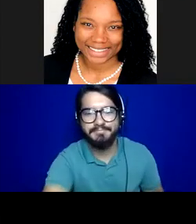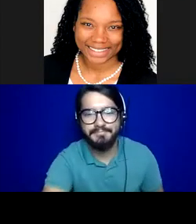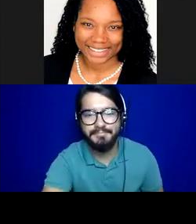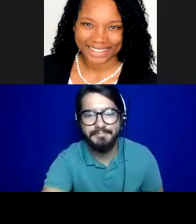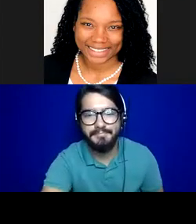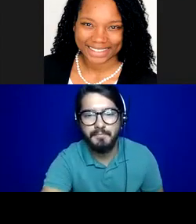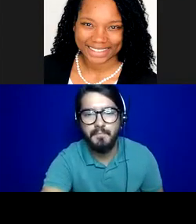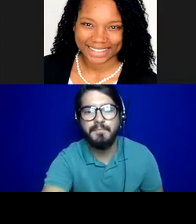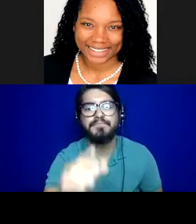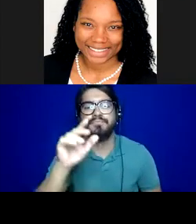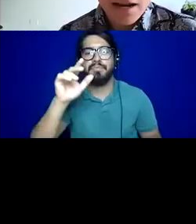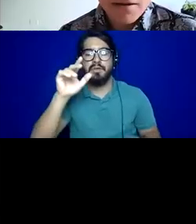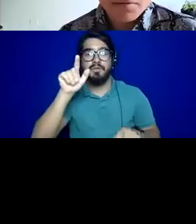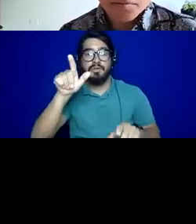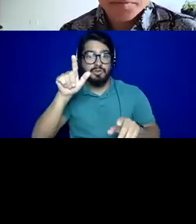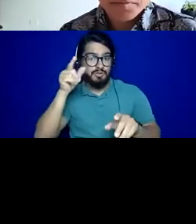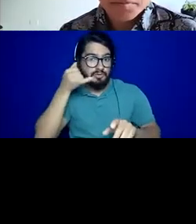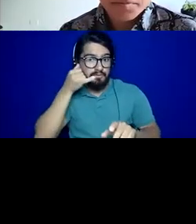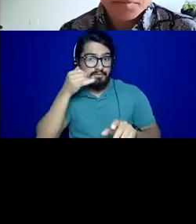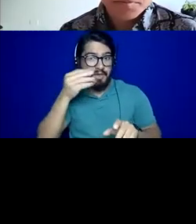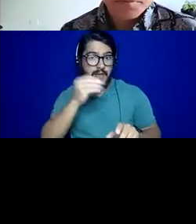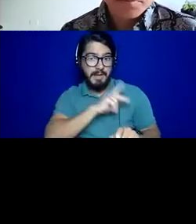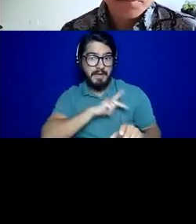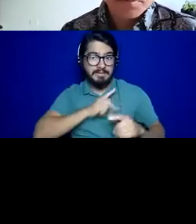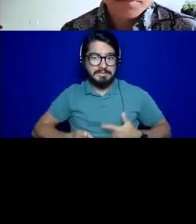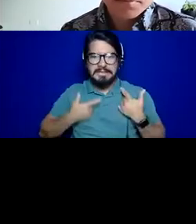you're concerned about with metadata?